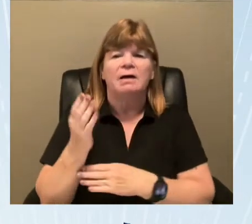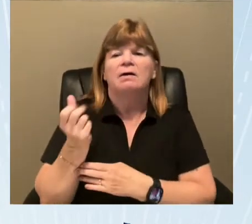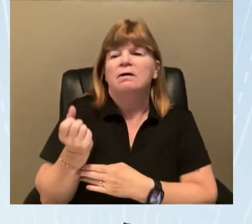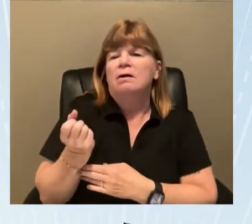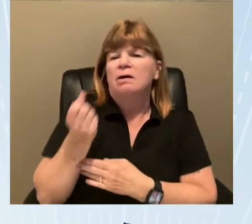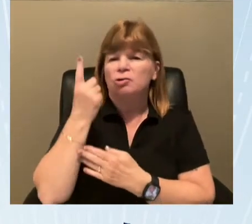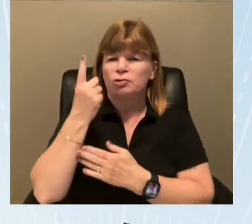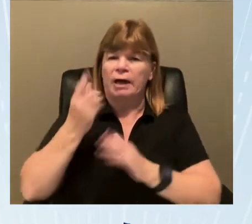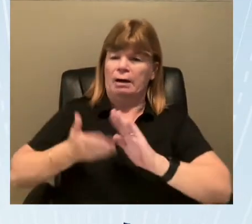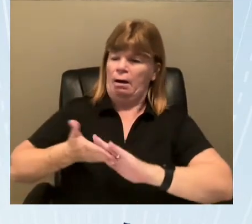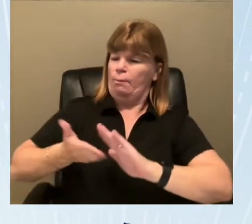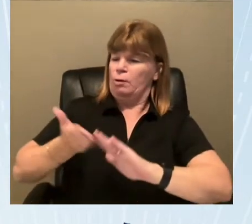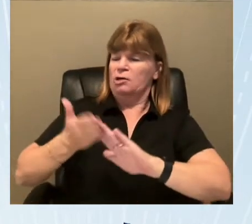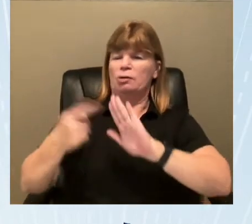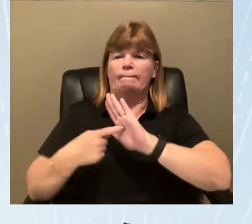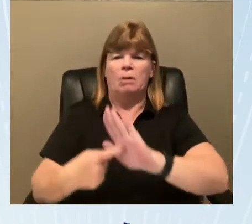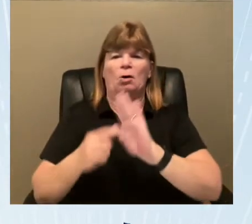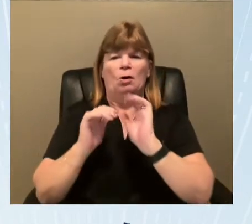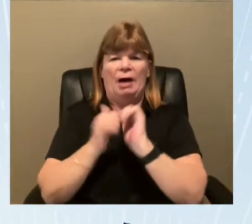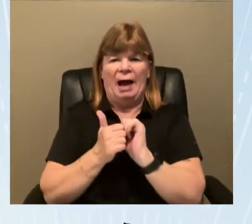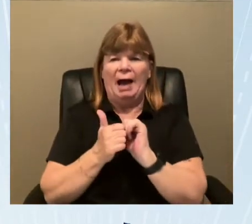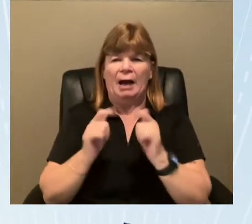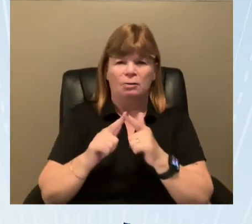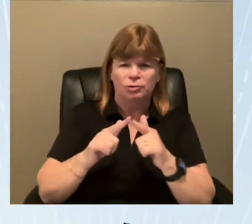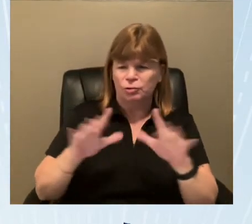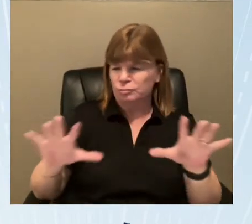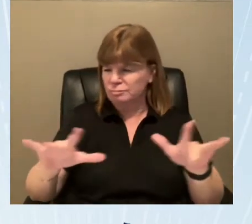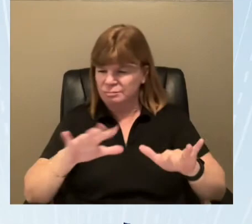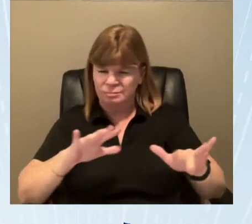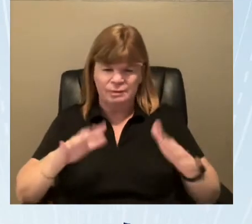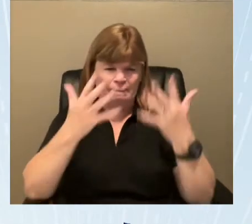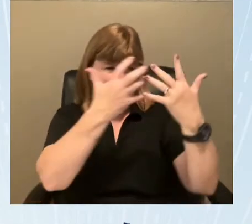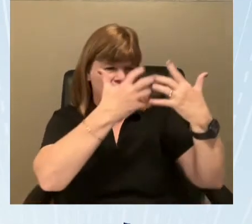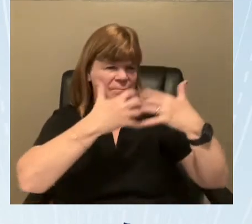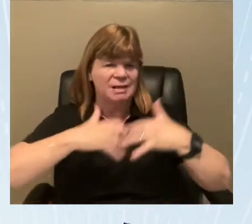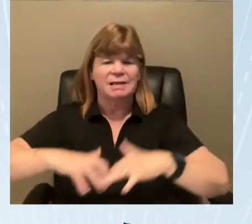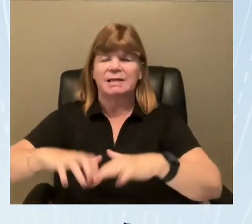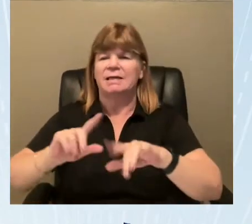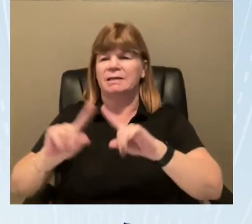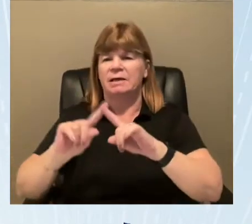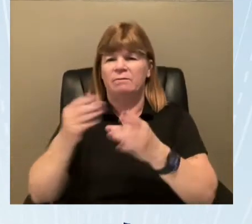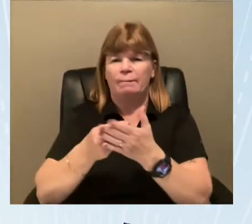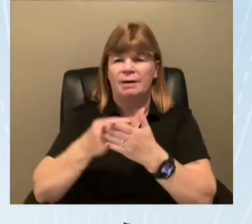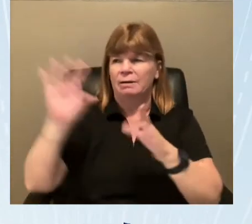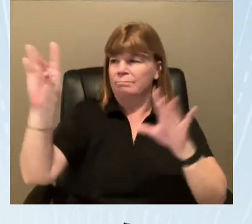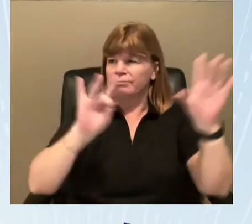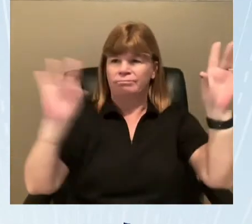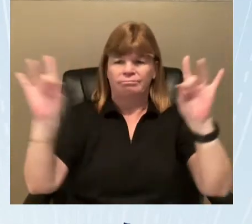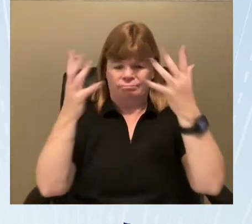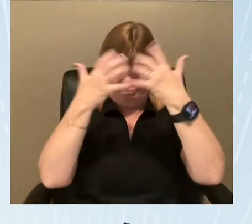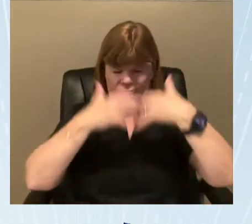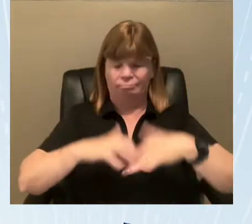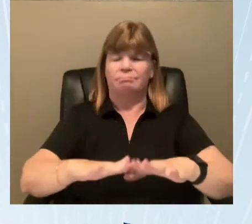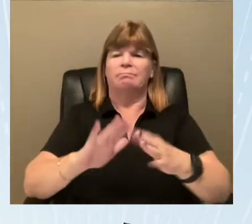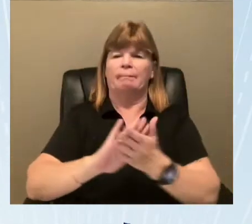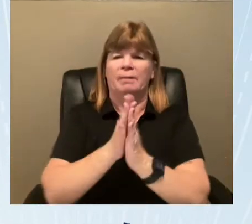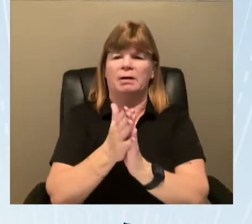operational models on how to braid and blend different funding sources to make their revenue